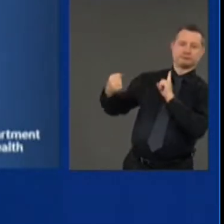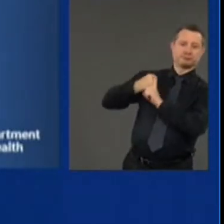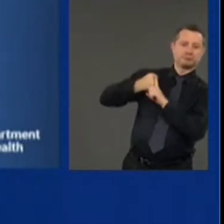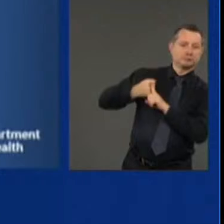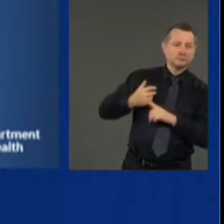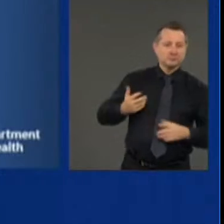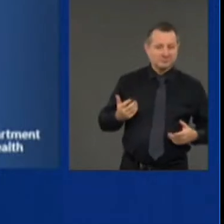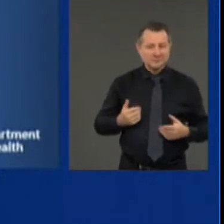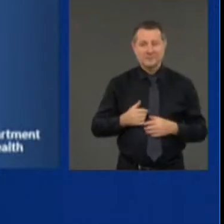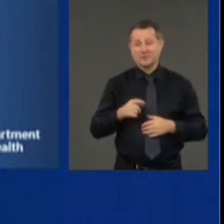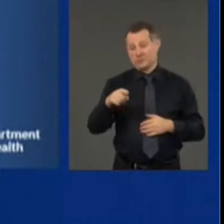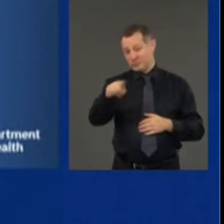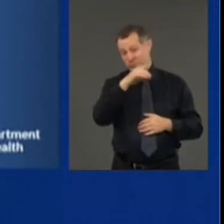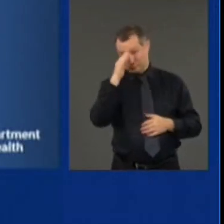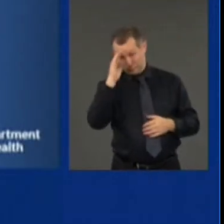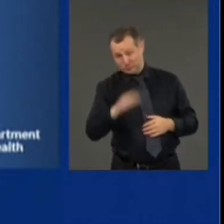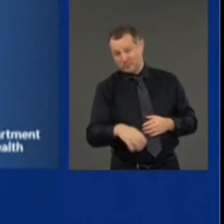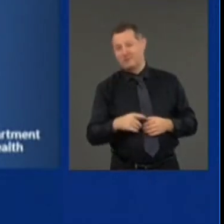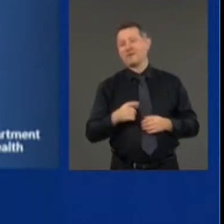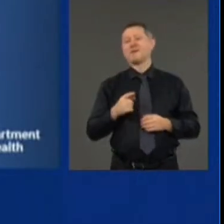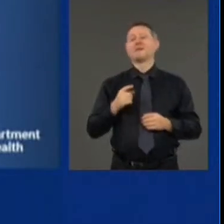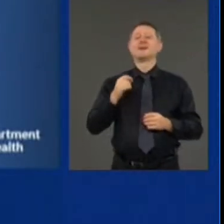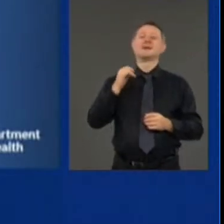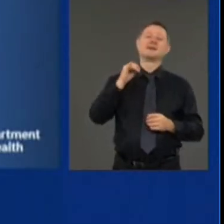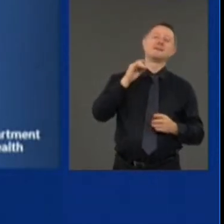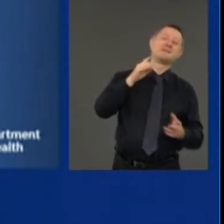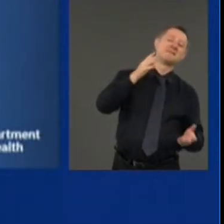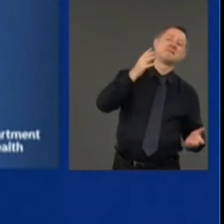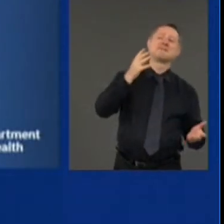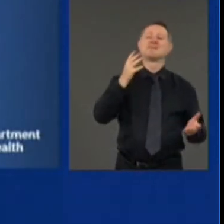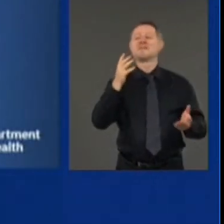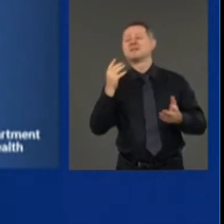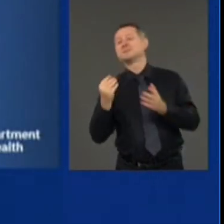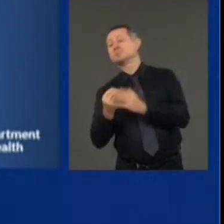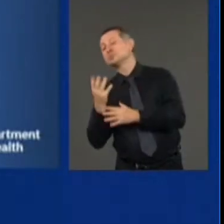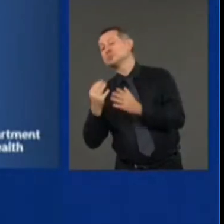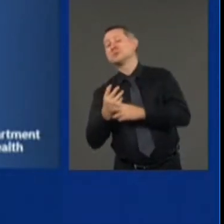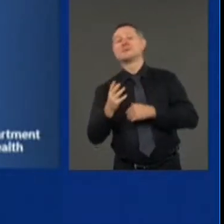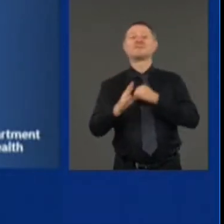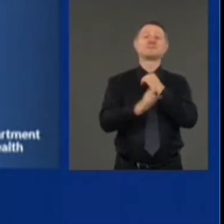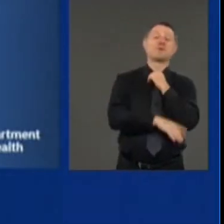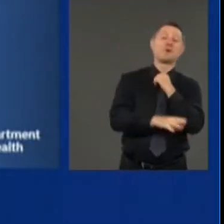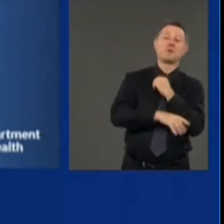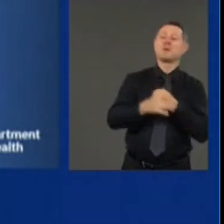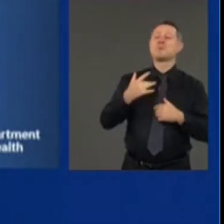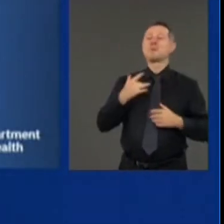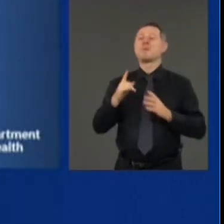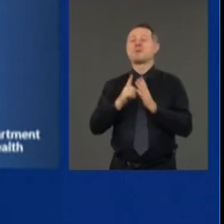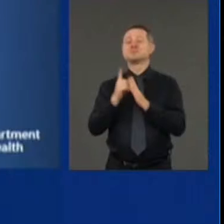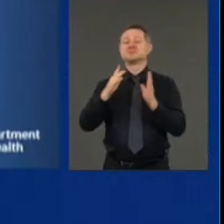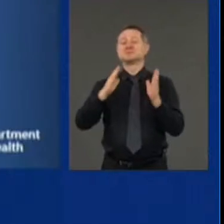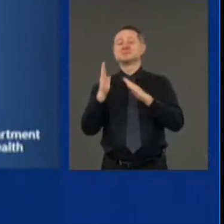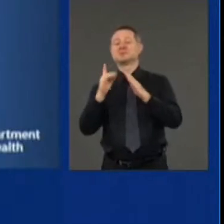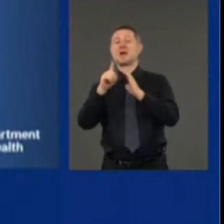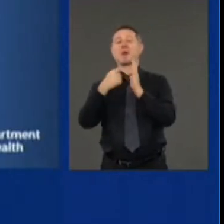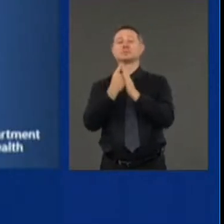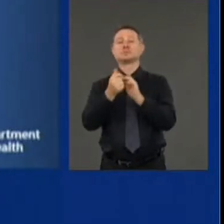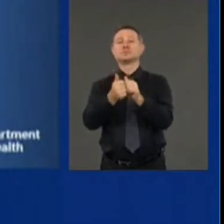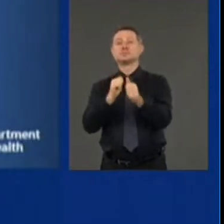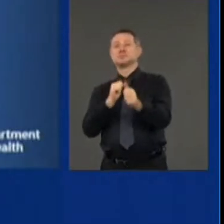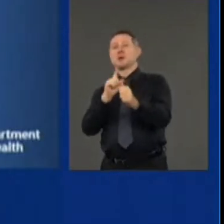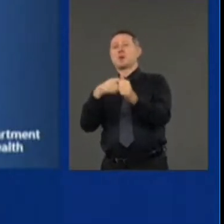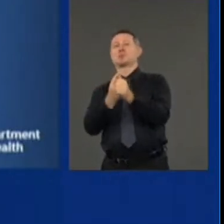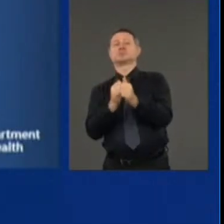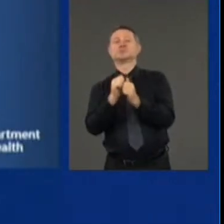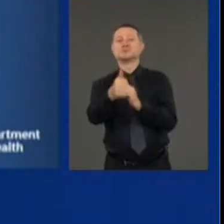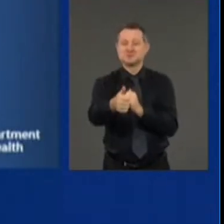just changing your clock on daylight savings time, just doing that can disrupt and have adverse health effects on those who are